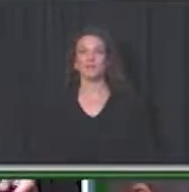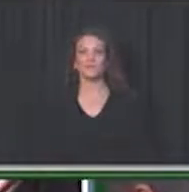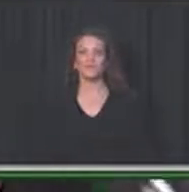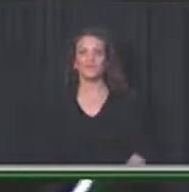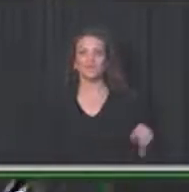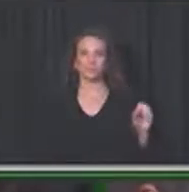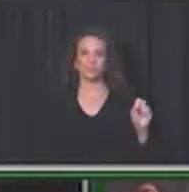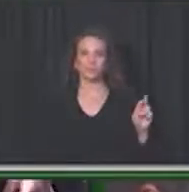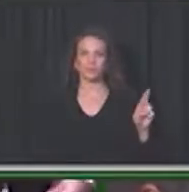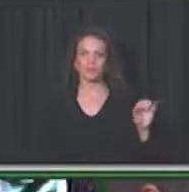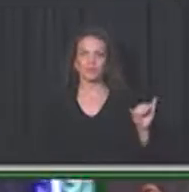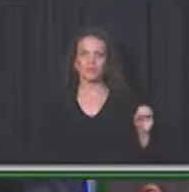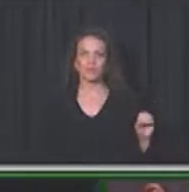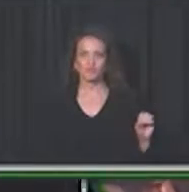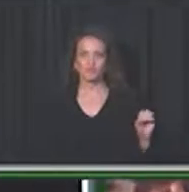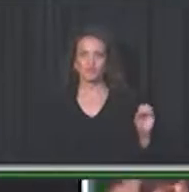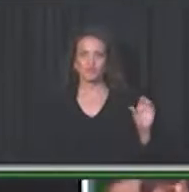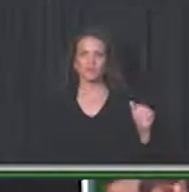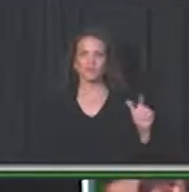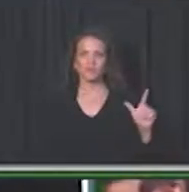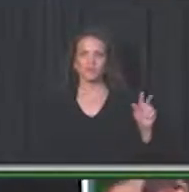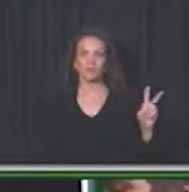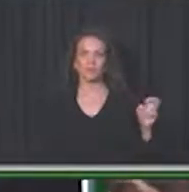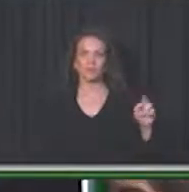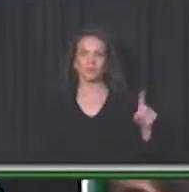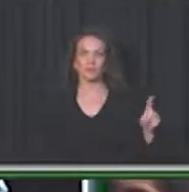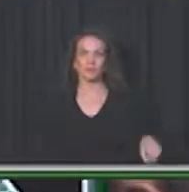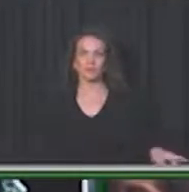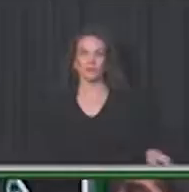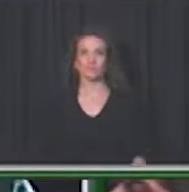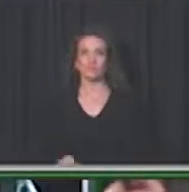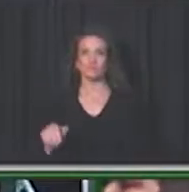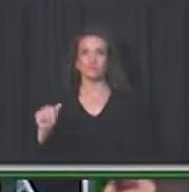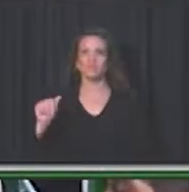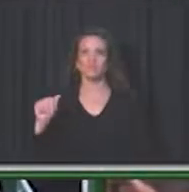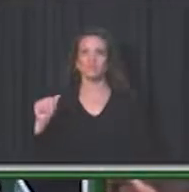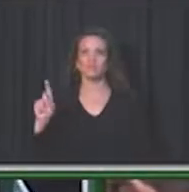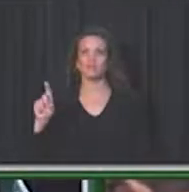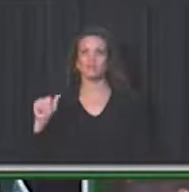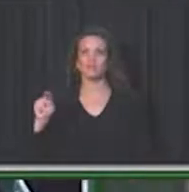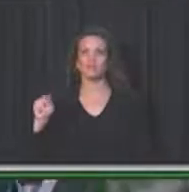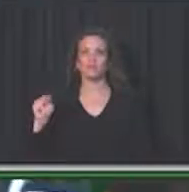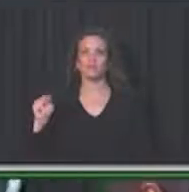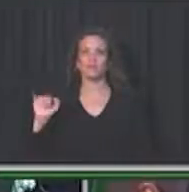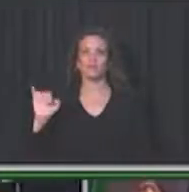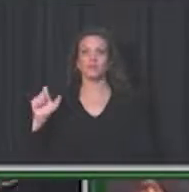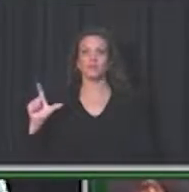Sergio Guzman Alvarez. Daniel Ian Smith.